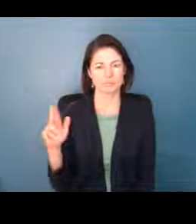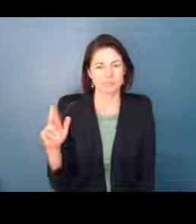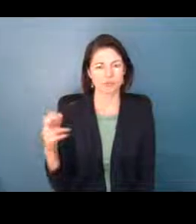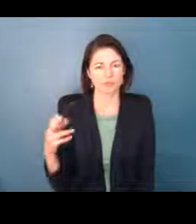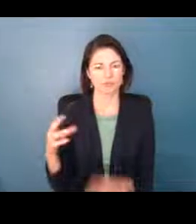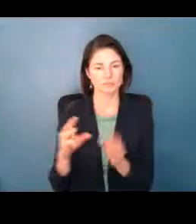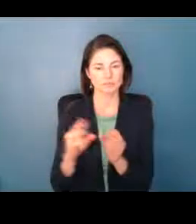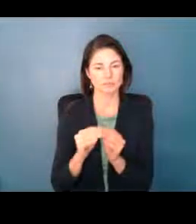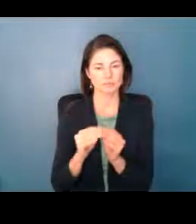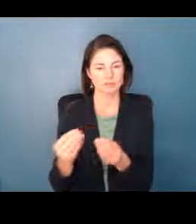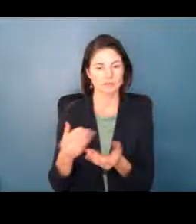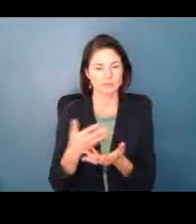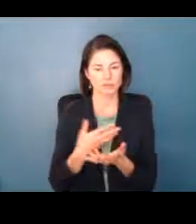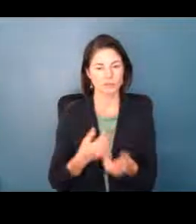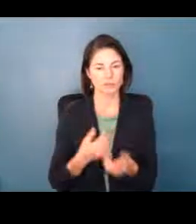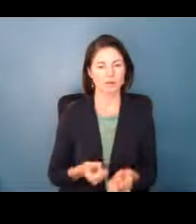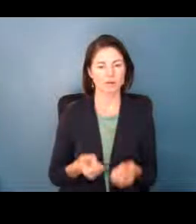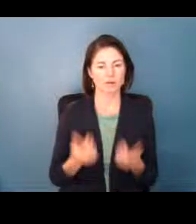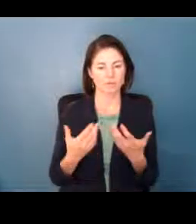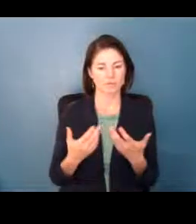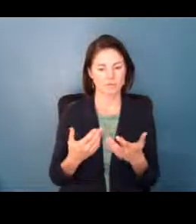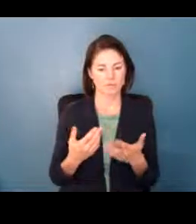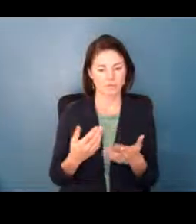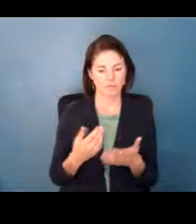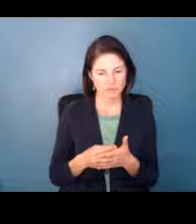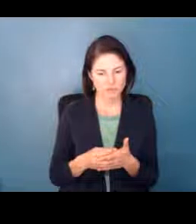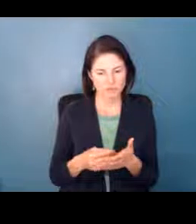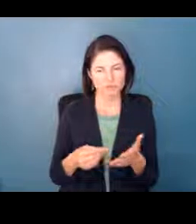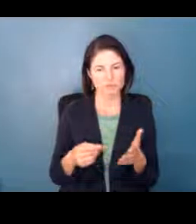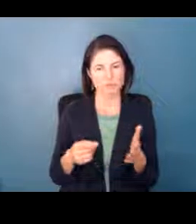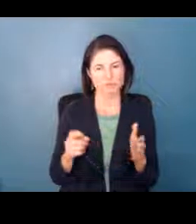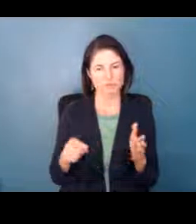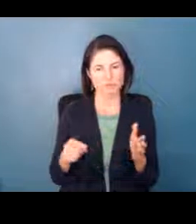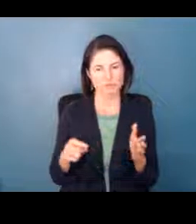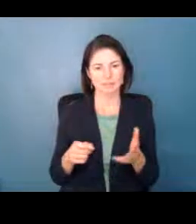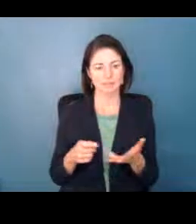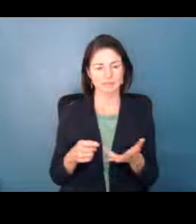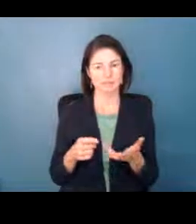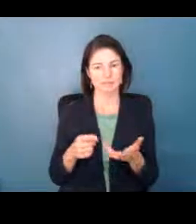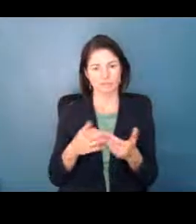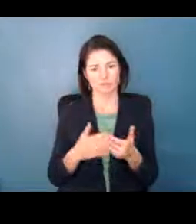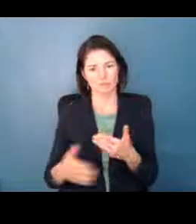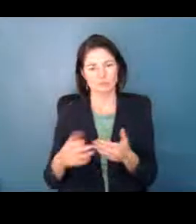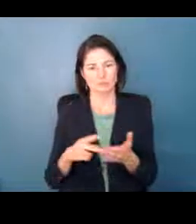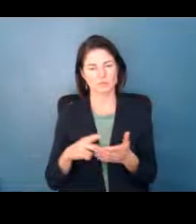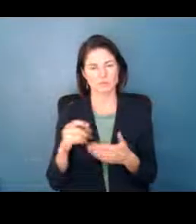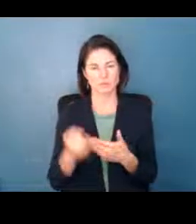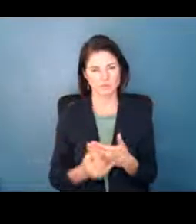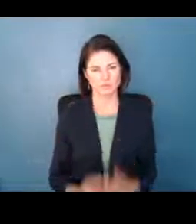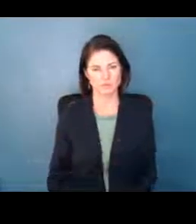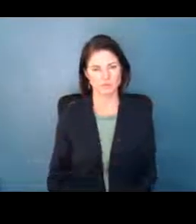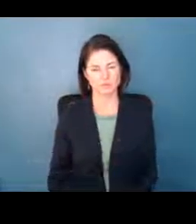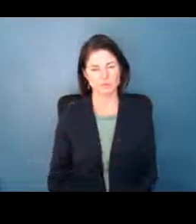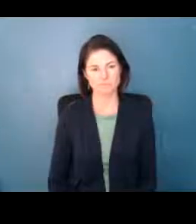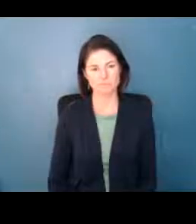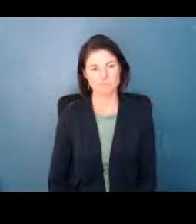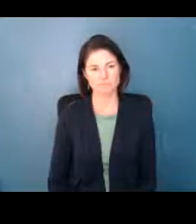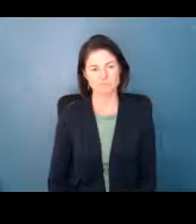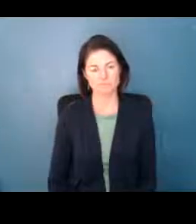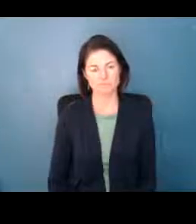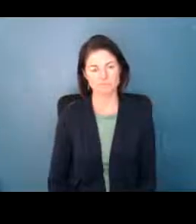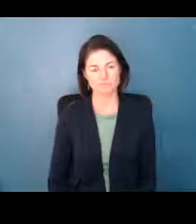efforts completed with this recommended supplemental funding and a clear and easily understood basis of the remaining funding needed to complete the